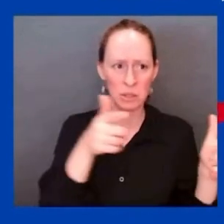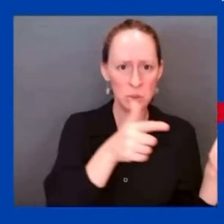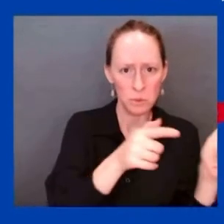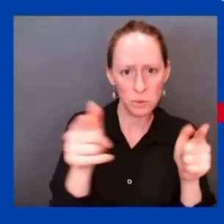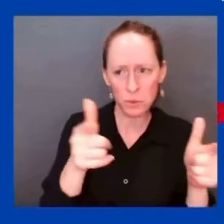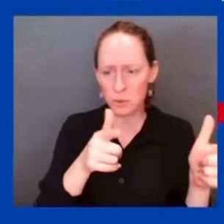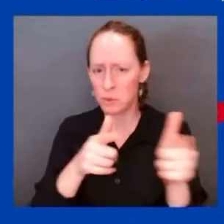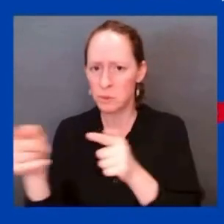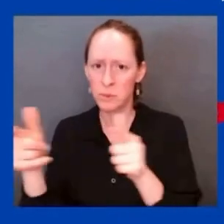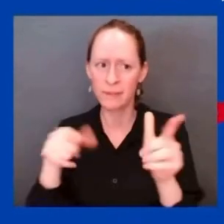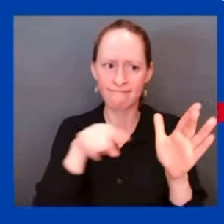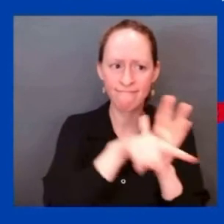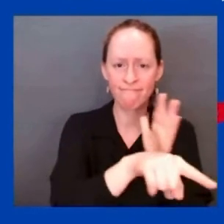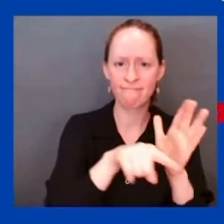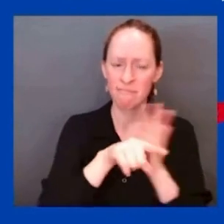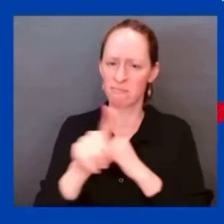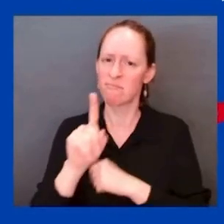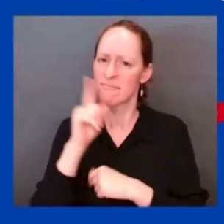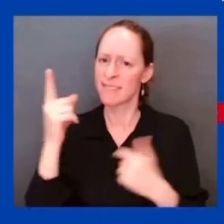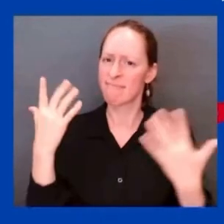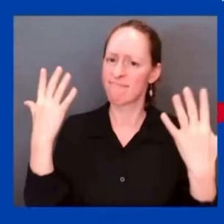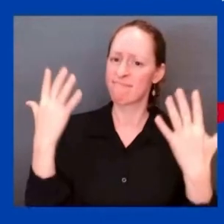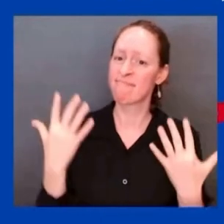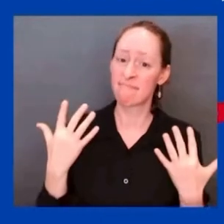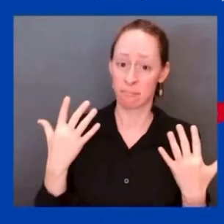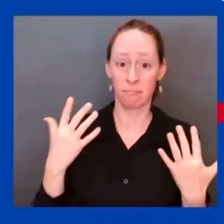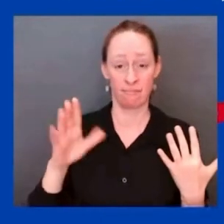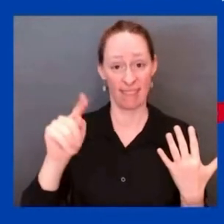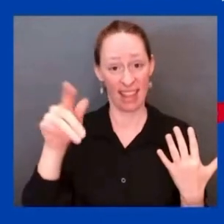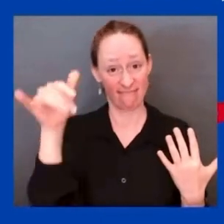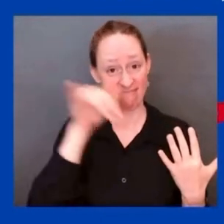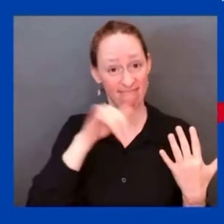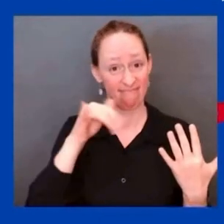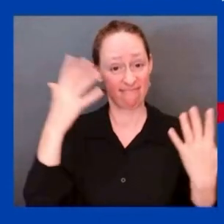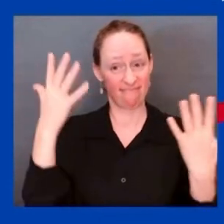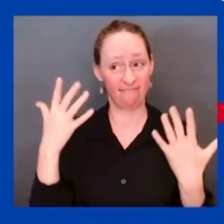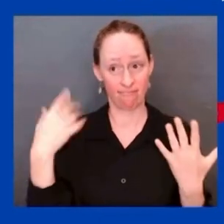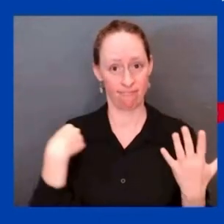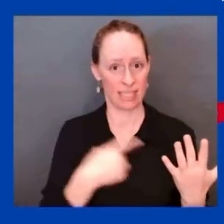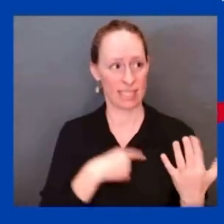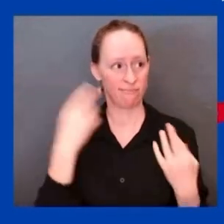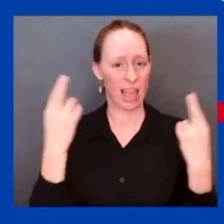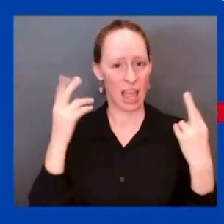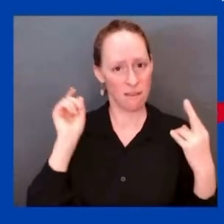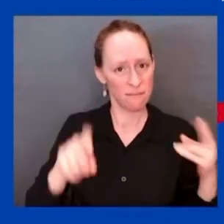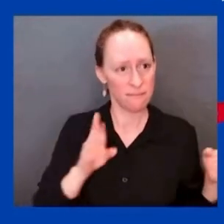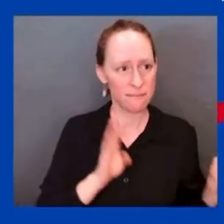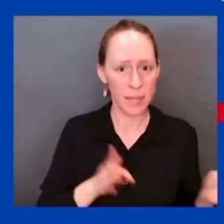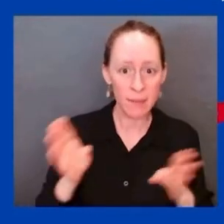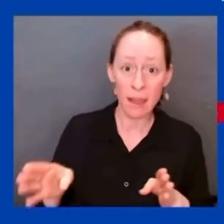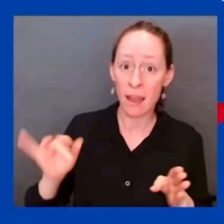for. Gun violence affects the lives of our students and our educators